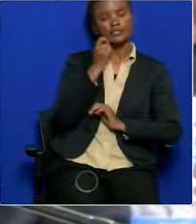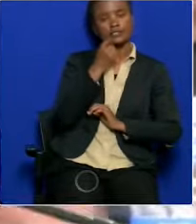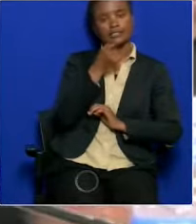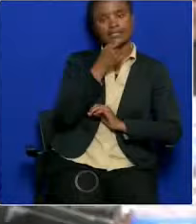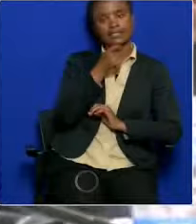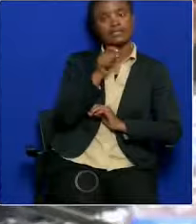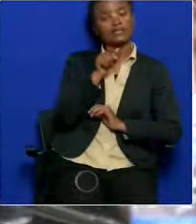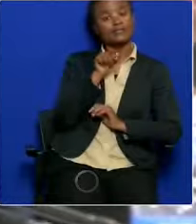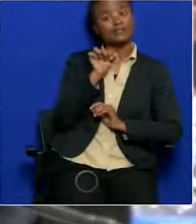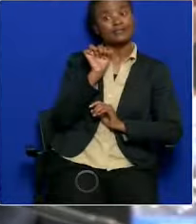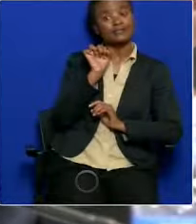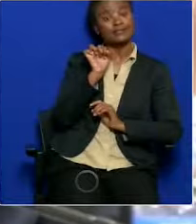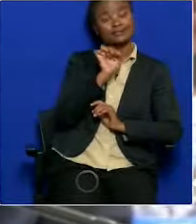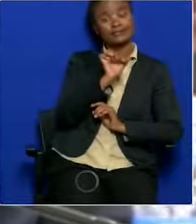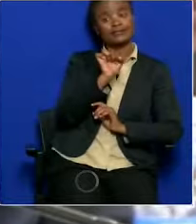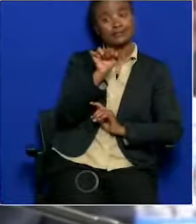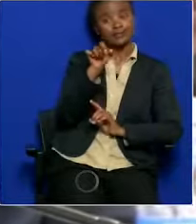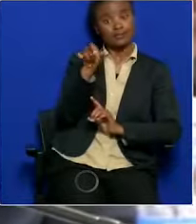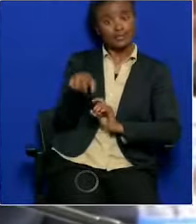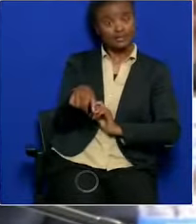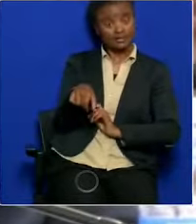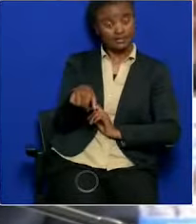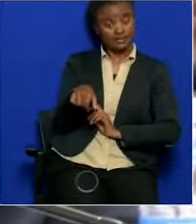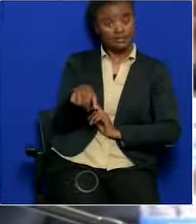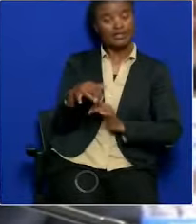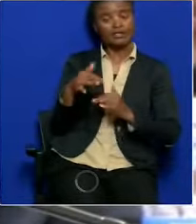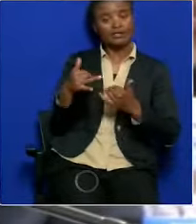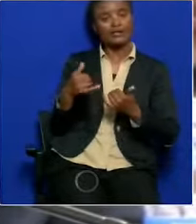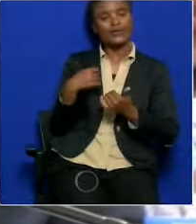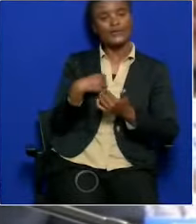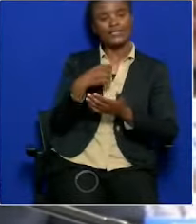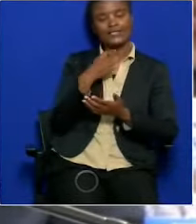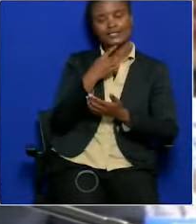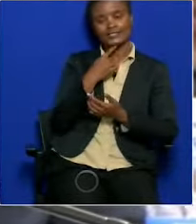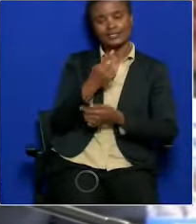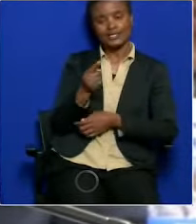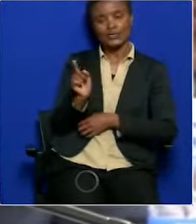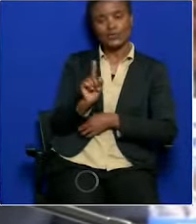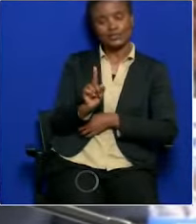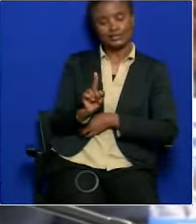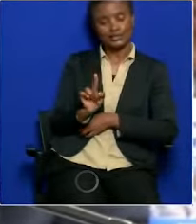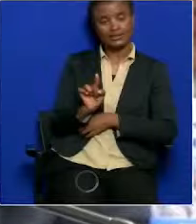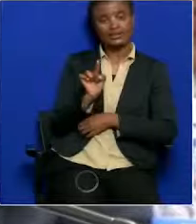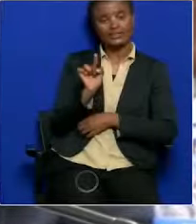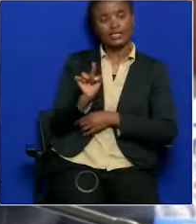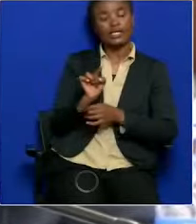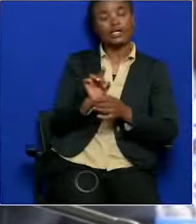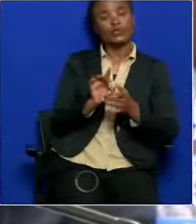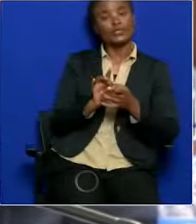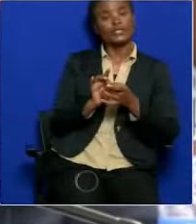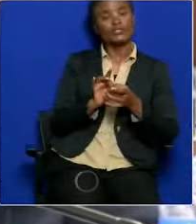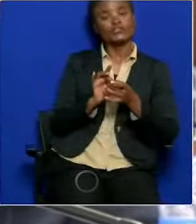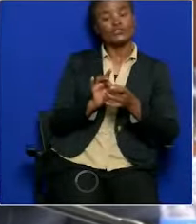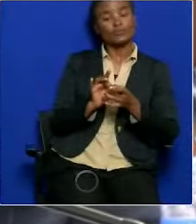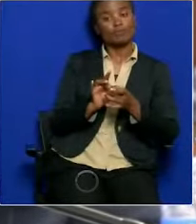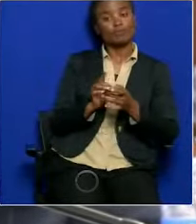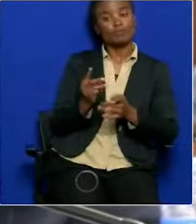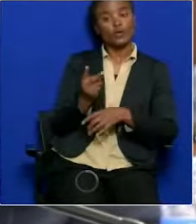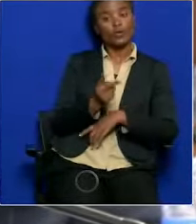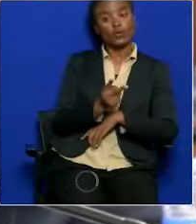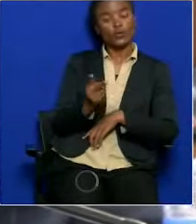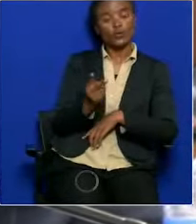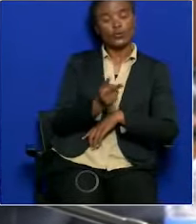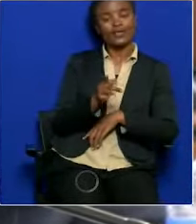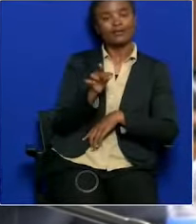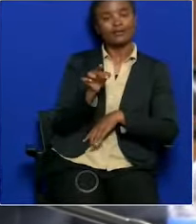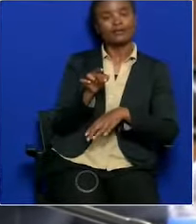I'm putting to you is, given the nature of the relationship, which includes